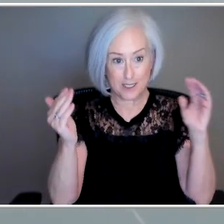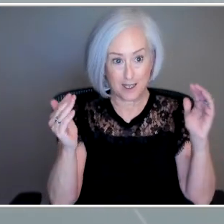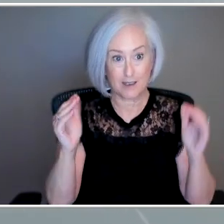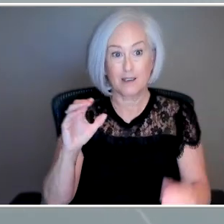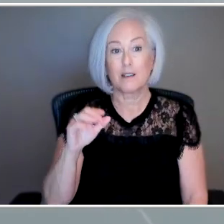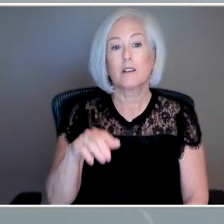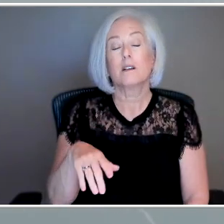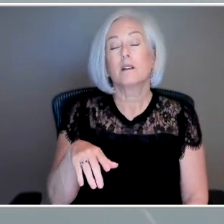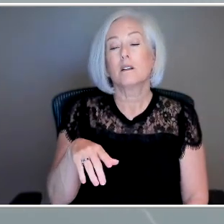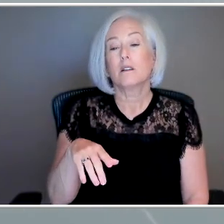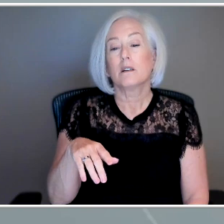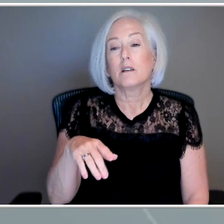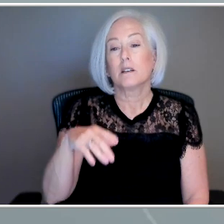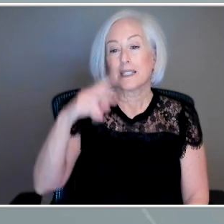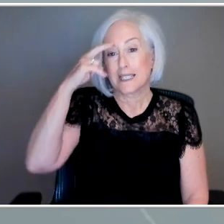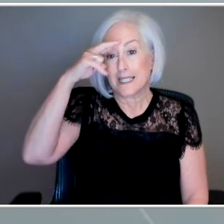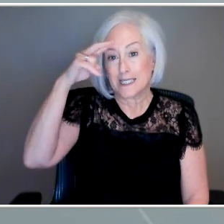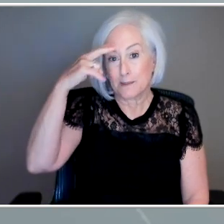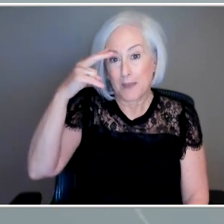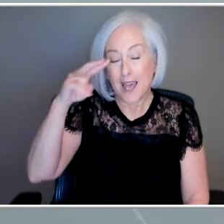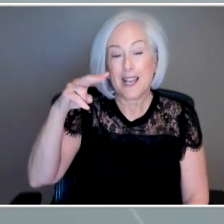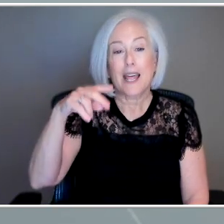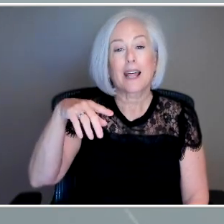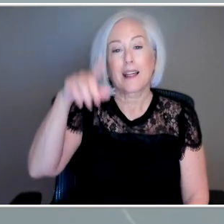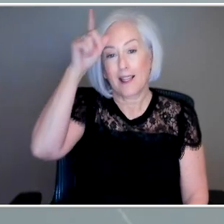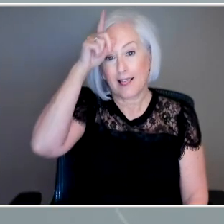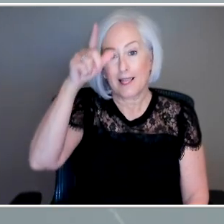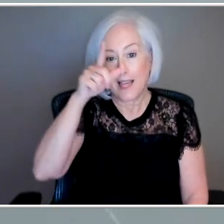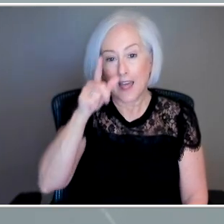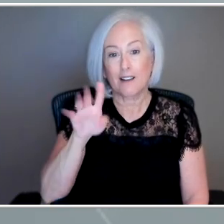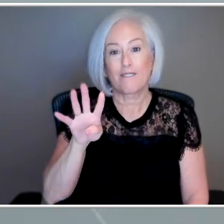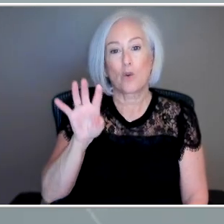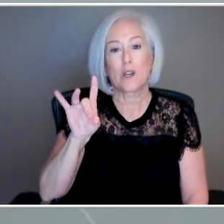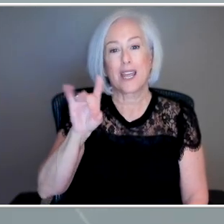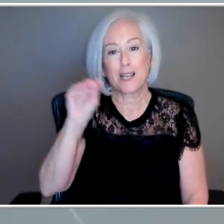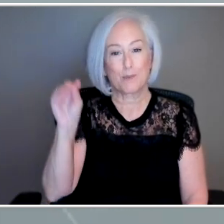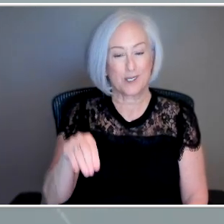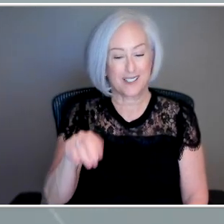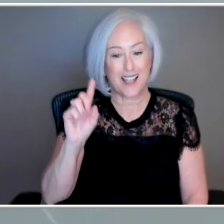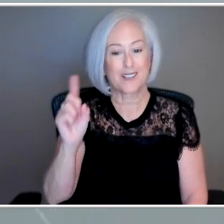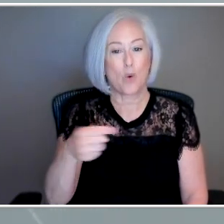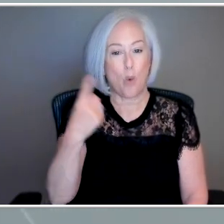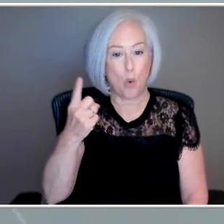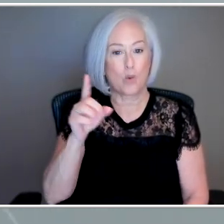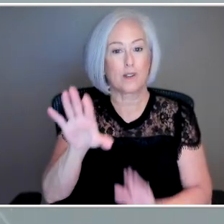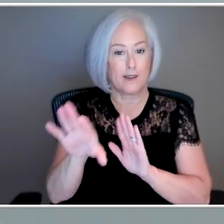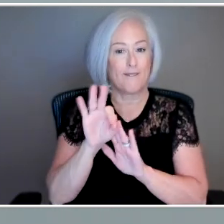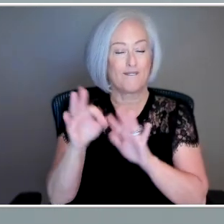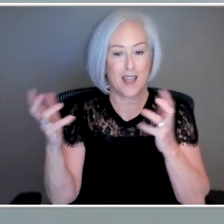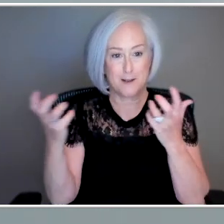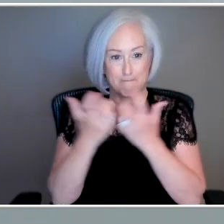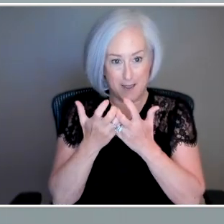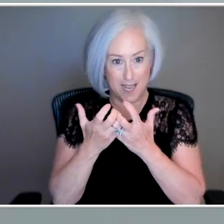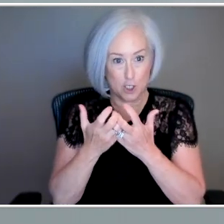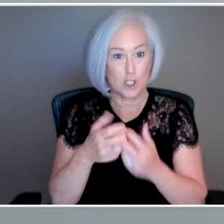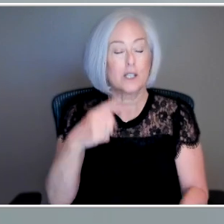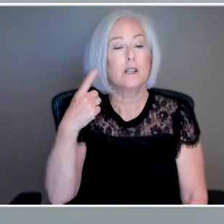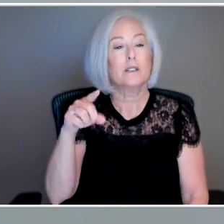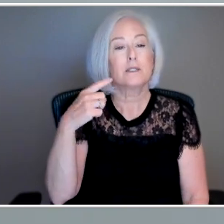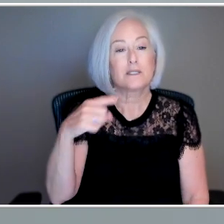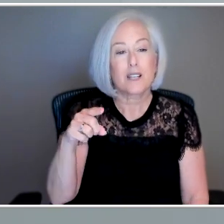a 48% chance of finding a match, and the odds are even worse for someone of Black or African American descent. So that is